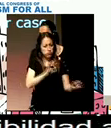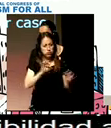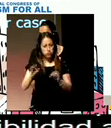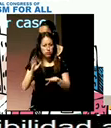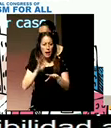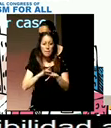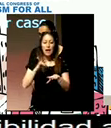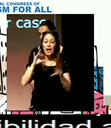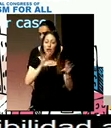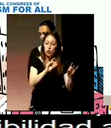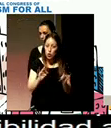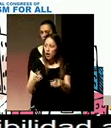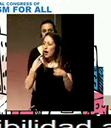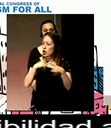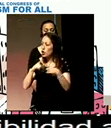Materials,